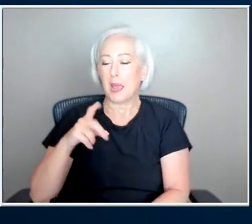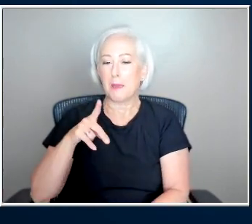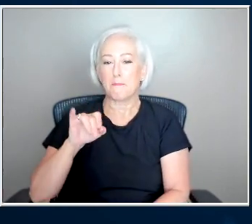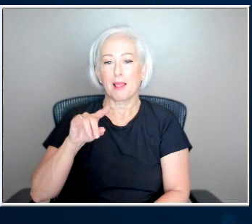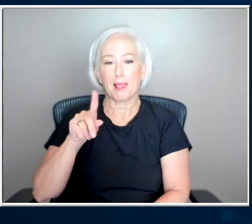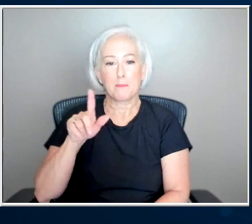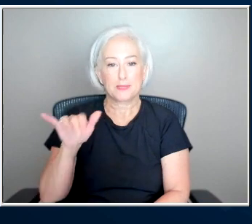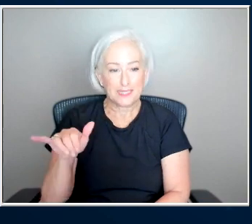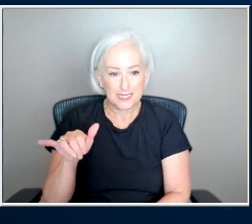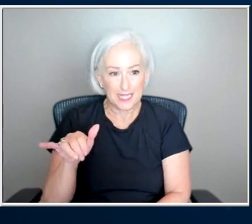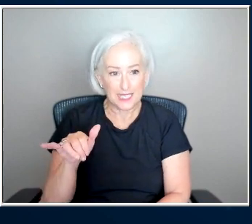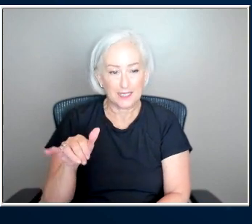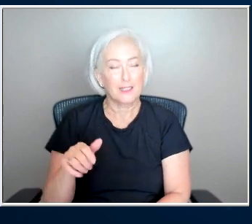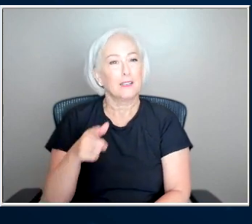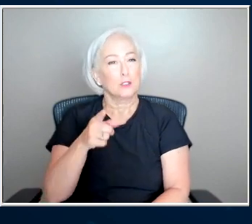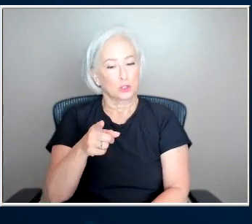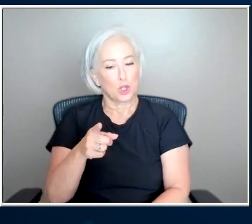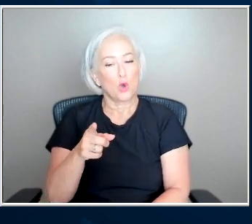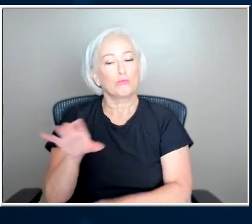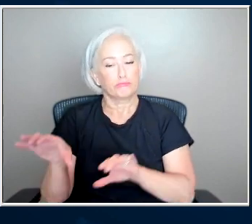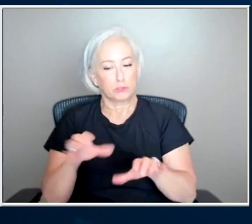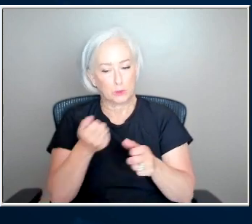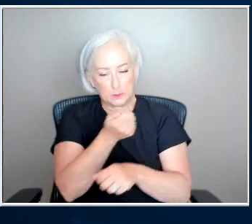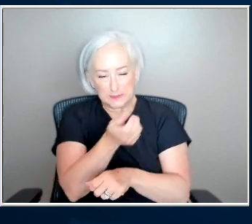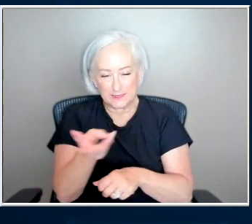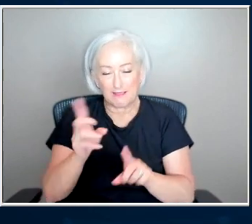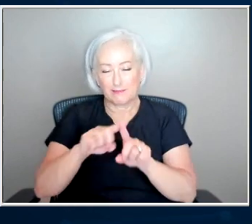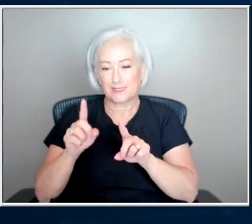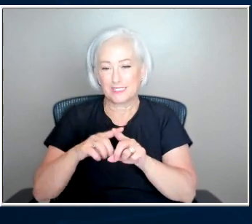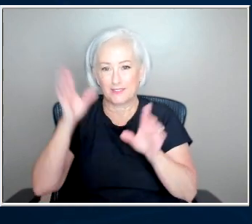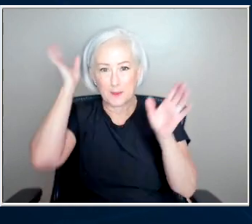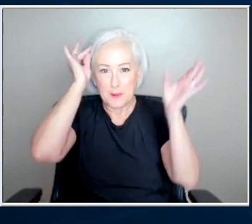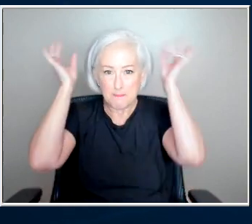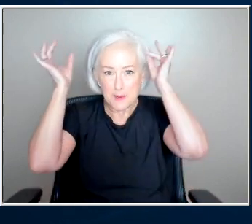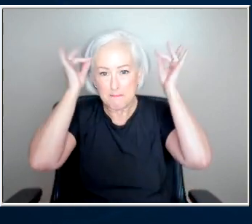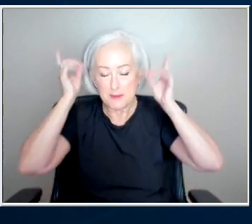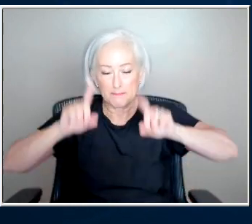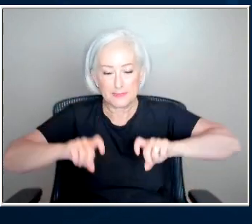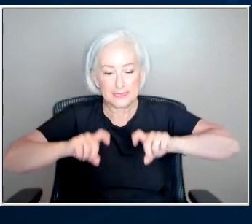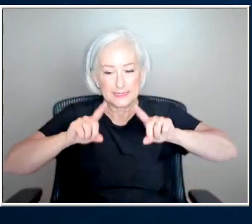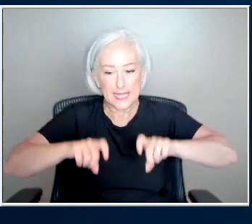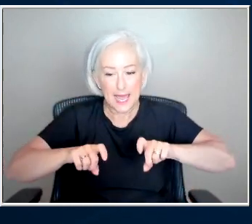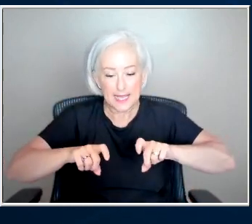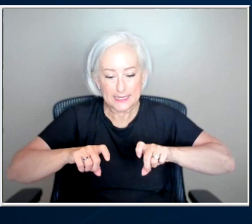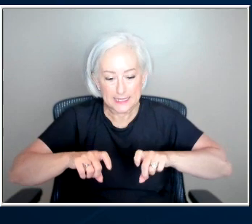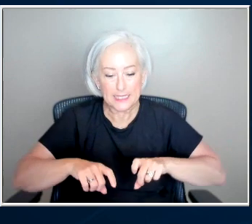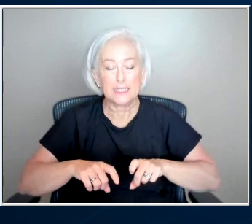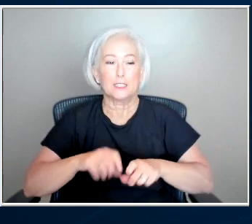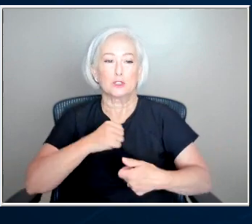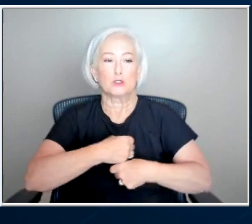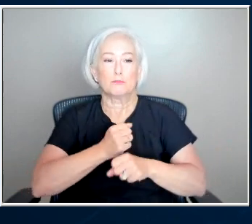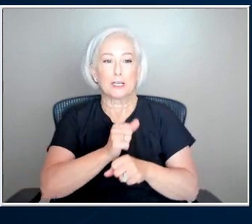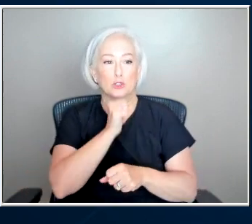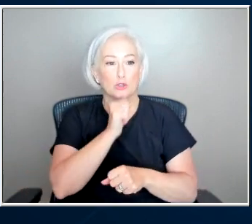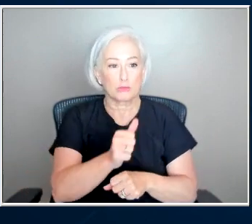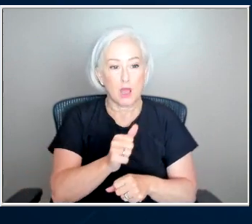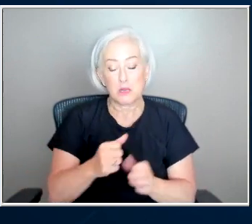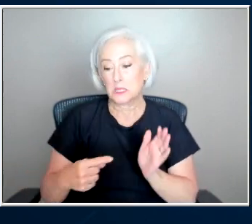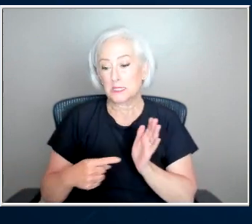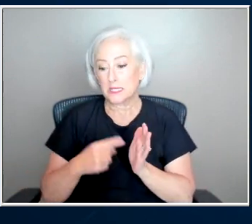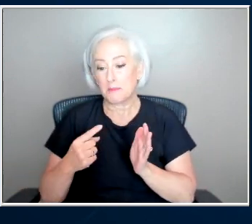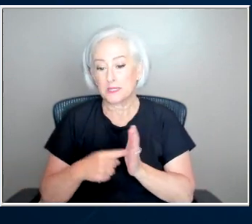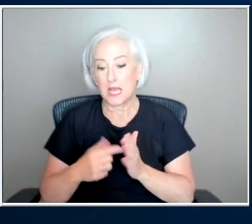many EEGs to rule that out, and sometimes the EEGs would show like abnormalities, but so far it hasn't shown